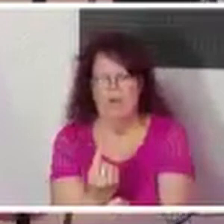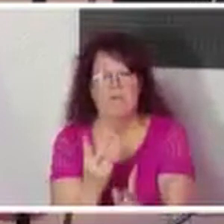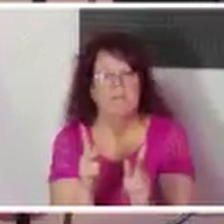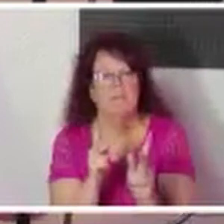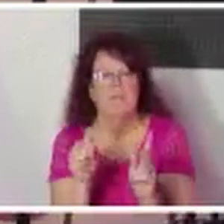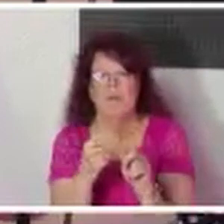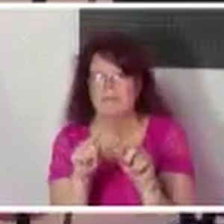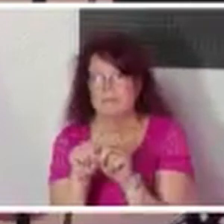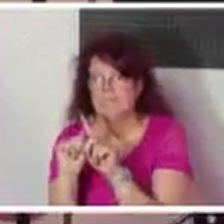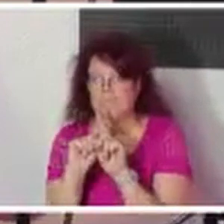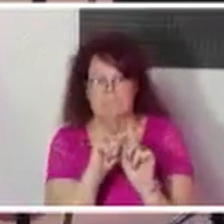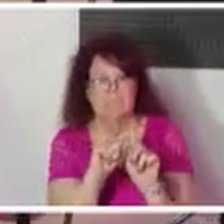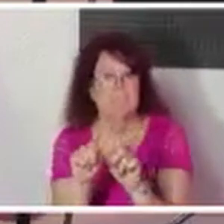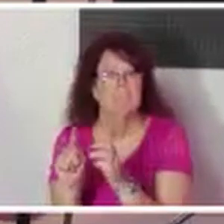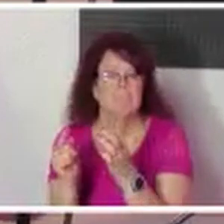So